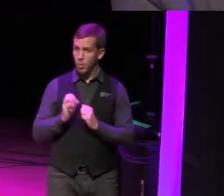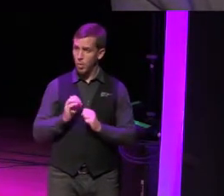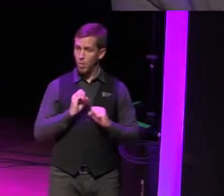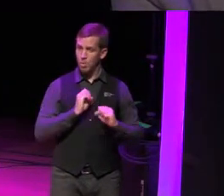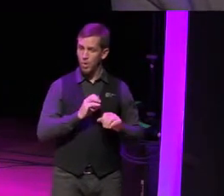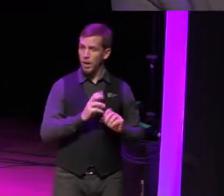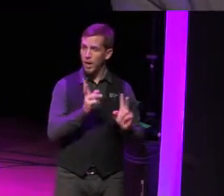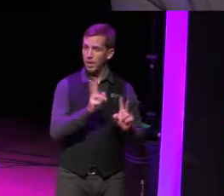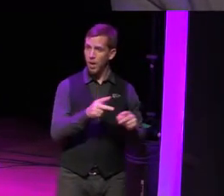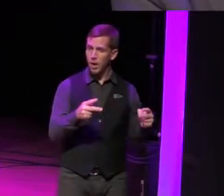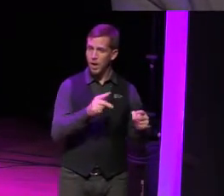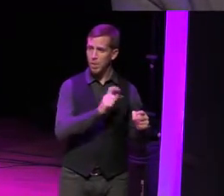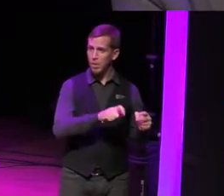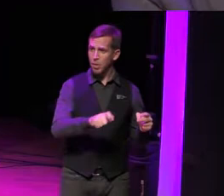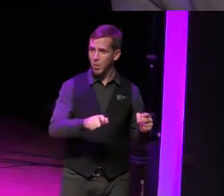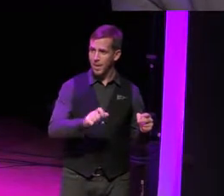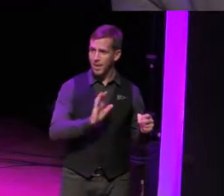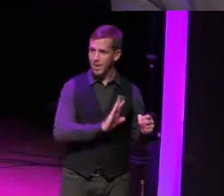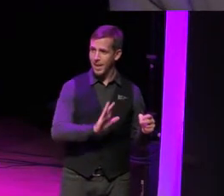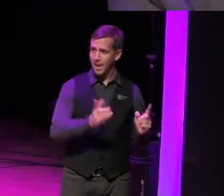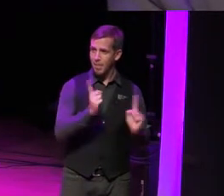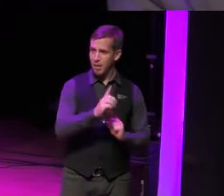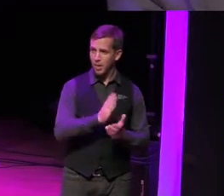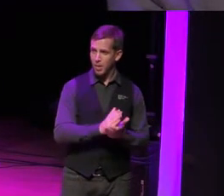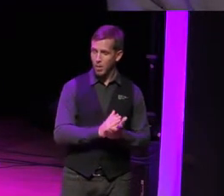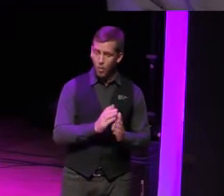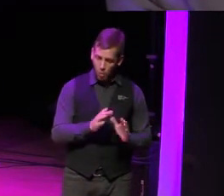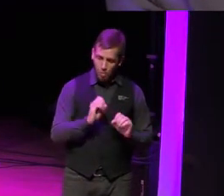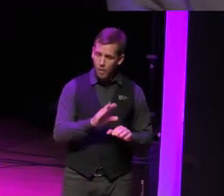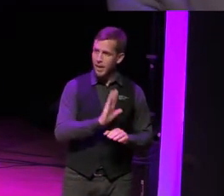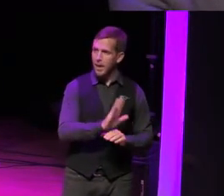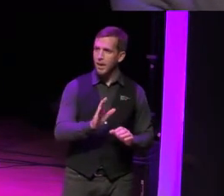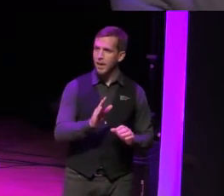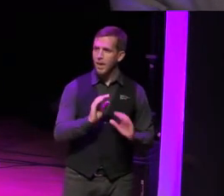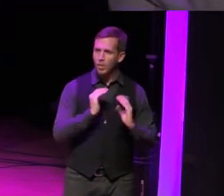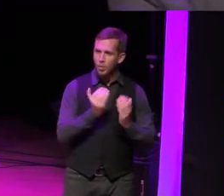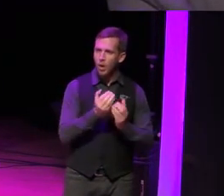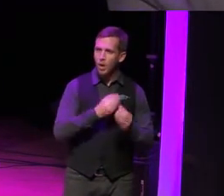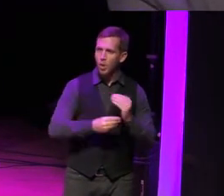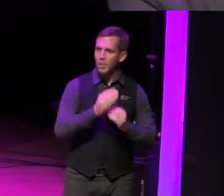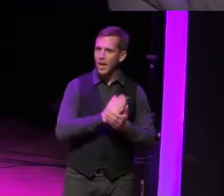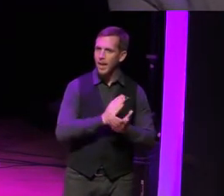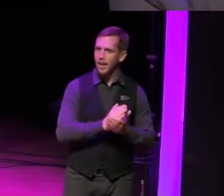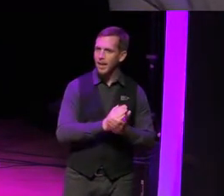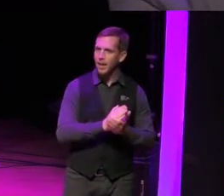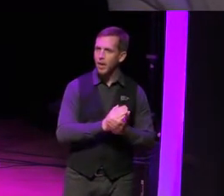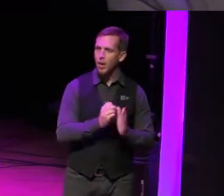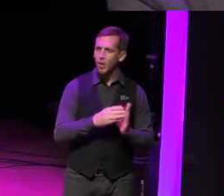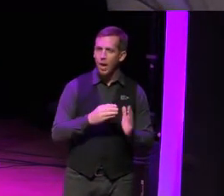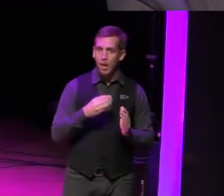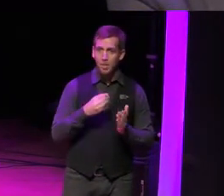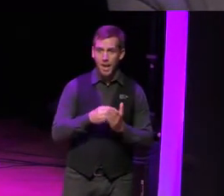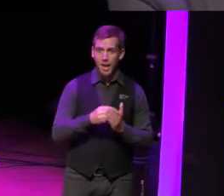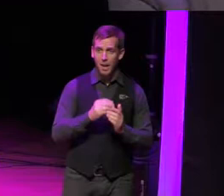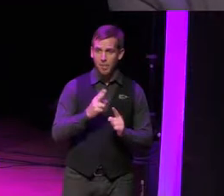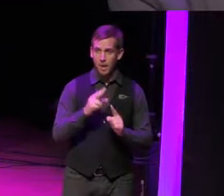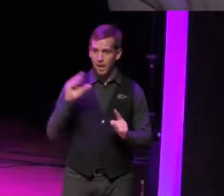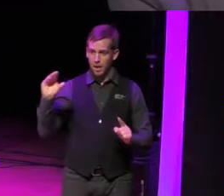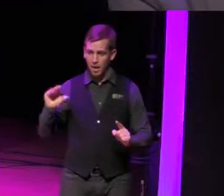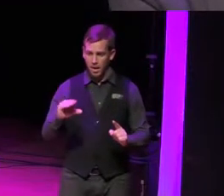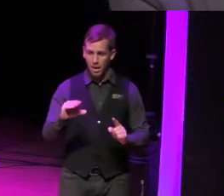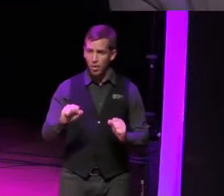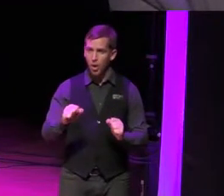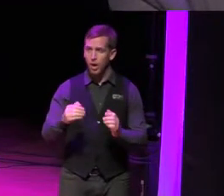in terms of their human rights? It affects social and economic rights because monies that are supposed to pay for